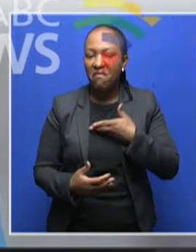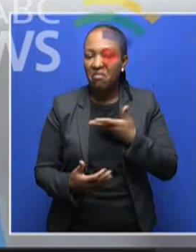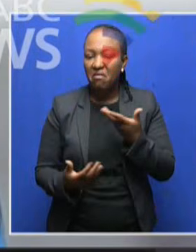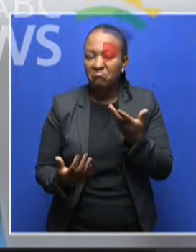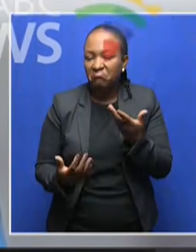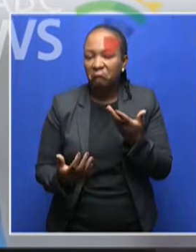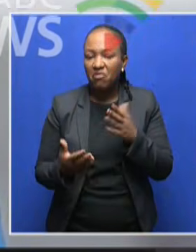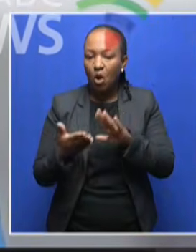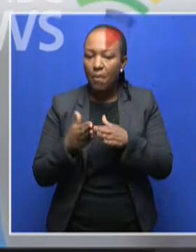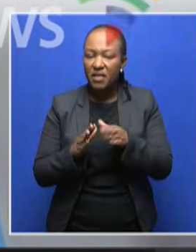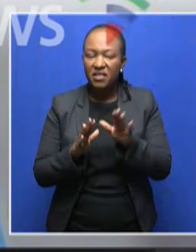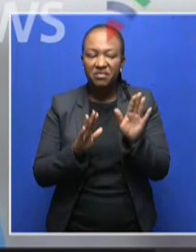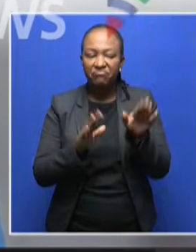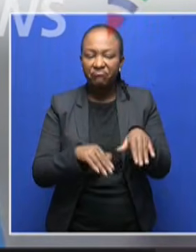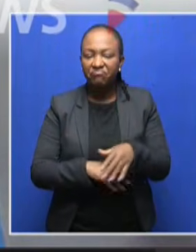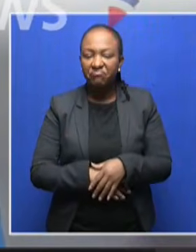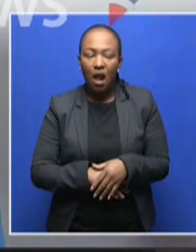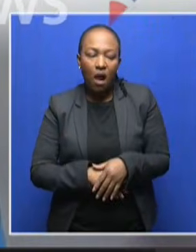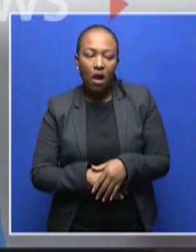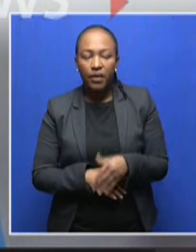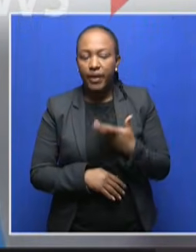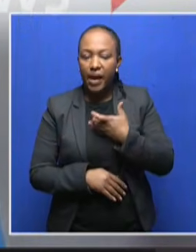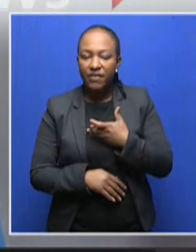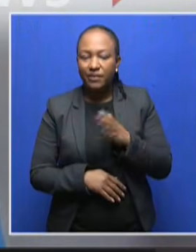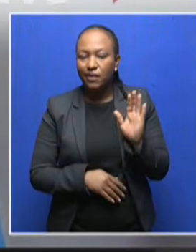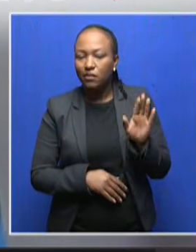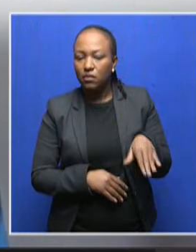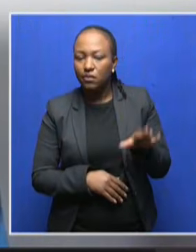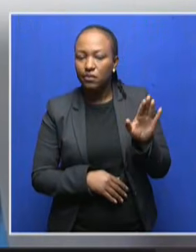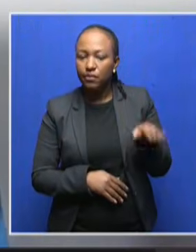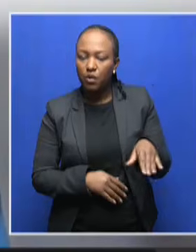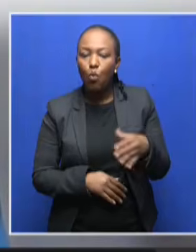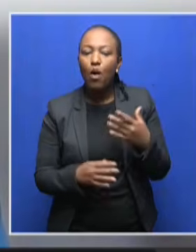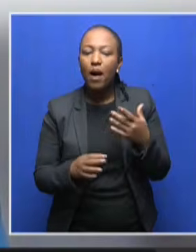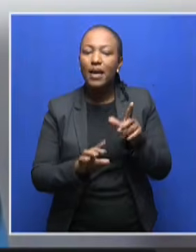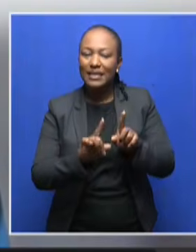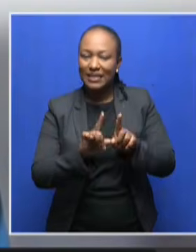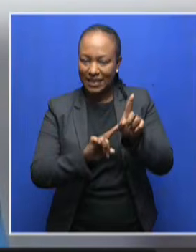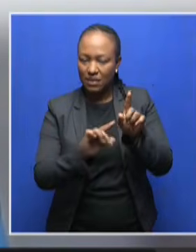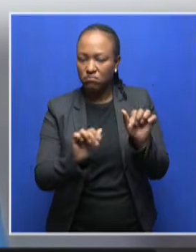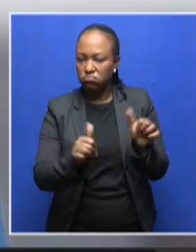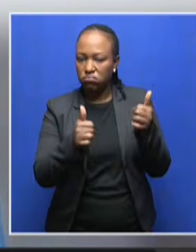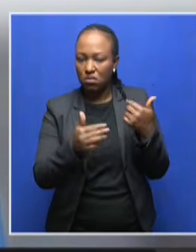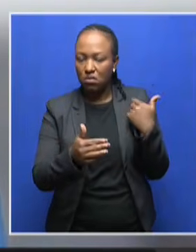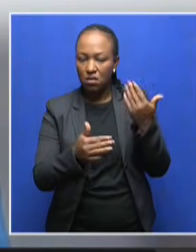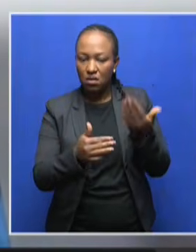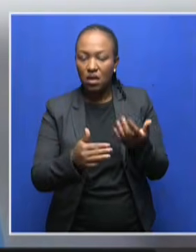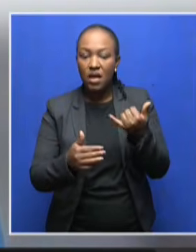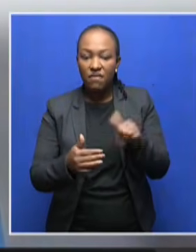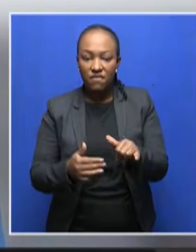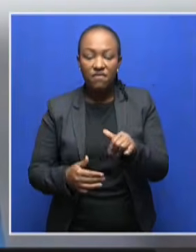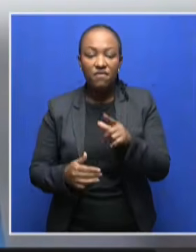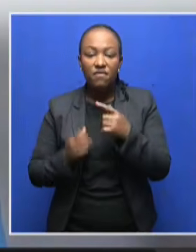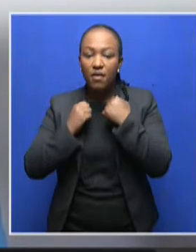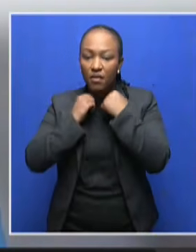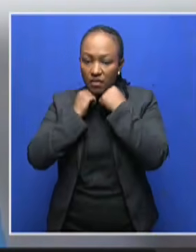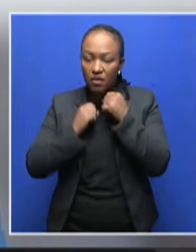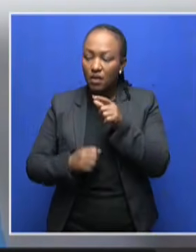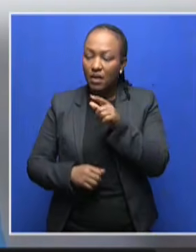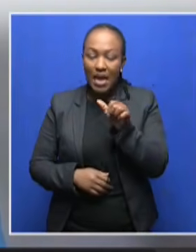with regard to vaccines because of how successful vaccines have been. If parents were experiencing their neighbors'